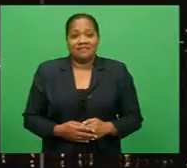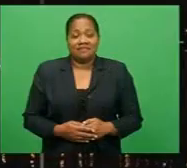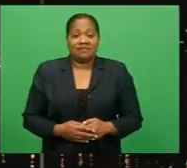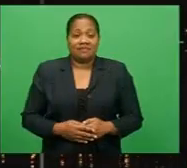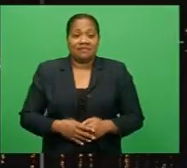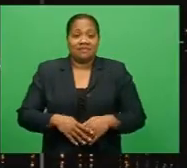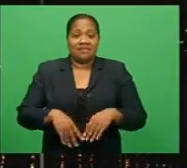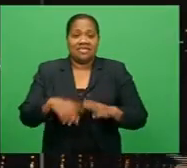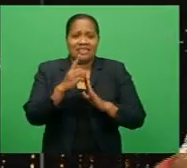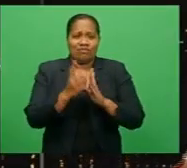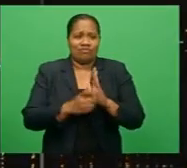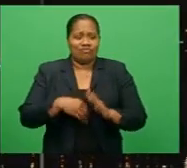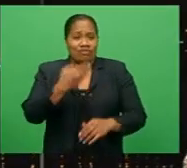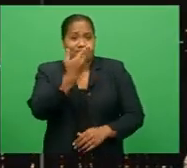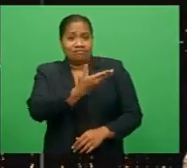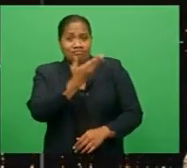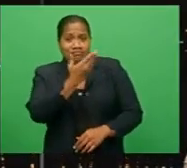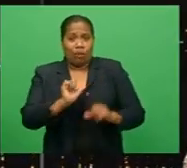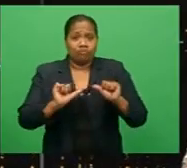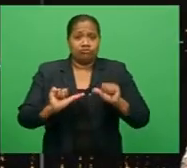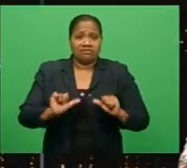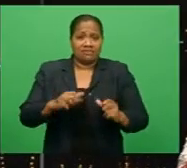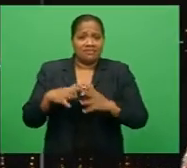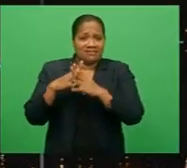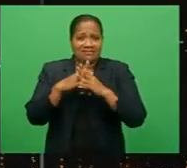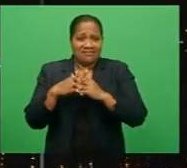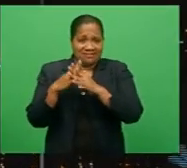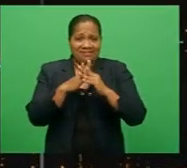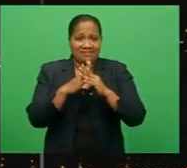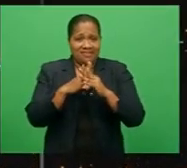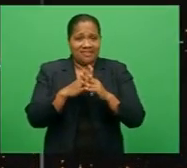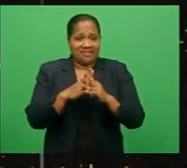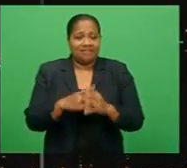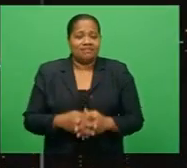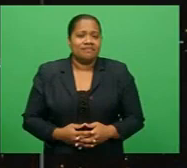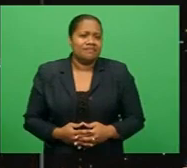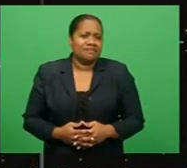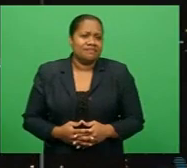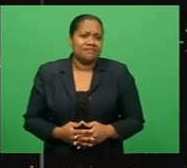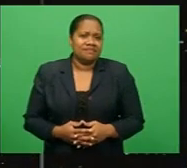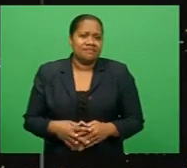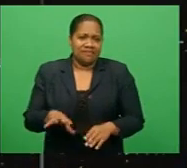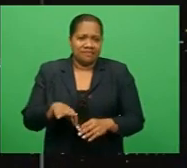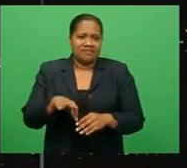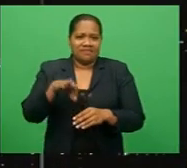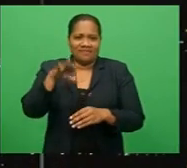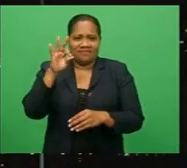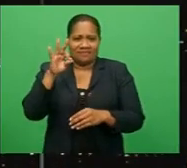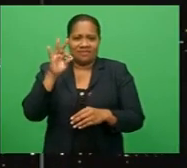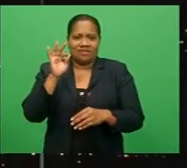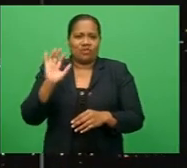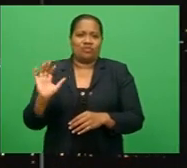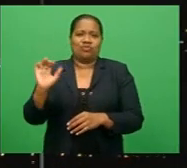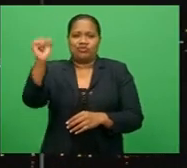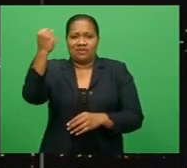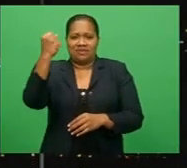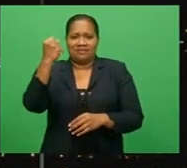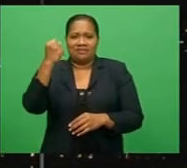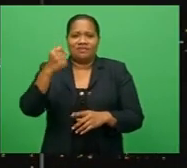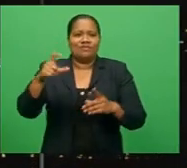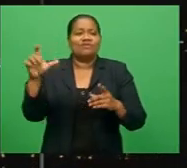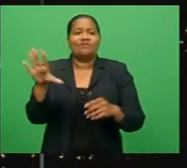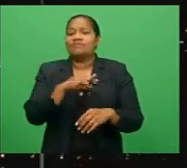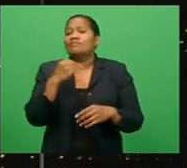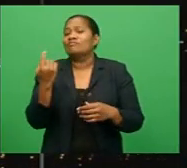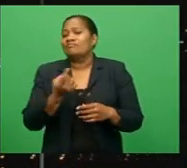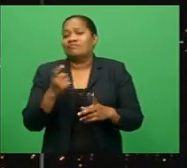Democrat Joe Biden captured the U.S. presidency as voters narrowly rebuffed Republican Donald Trump's leadership and